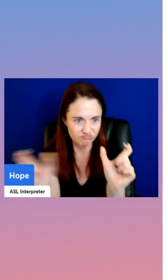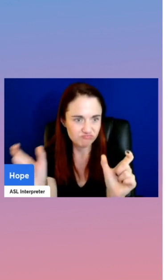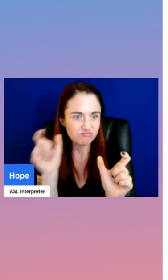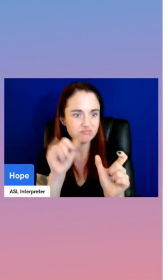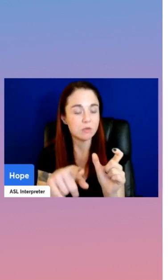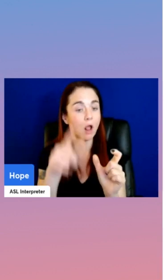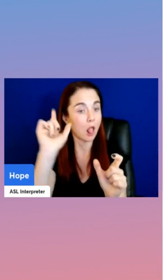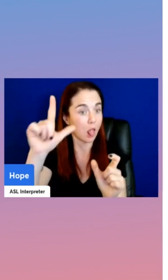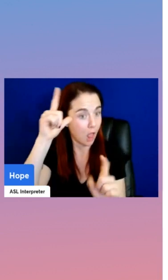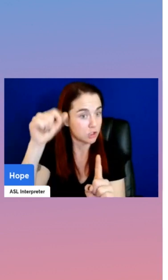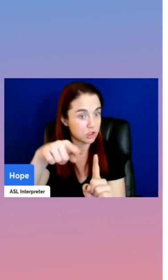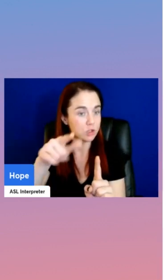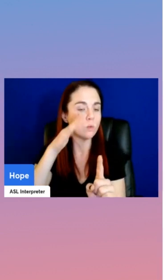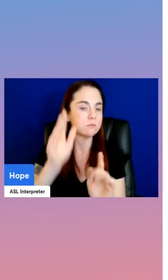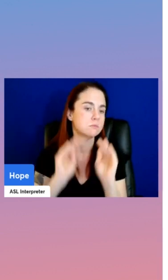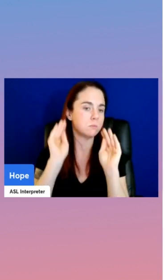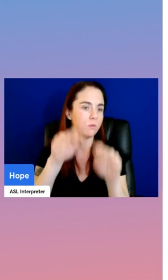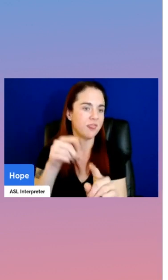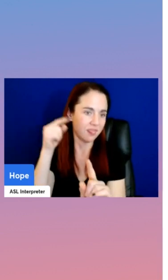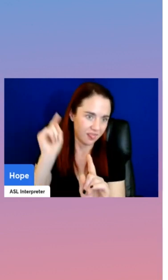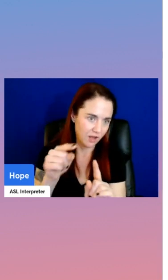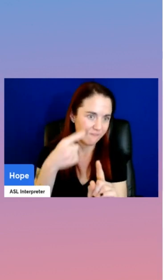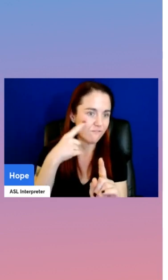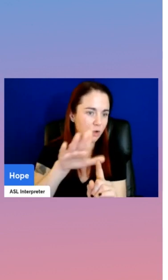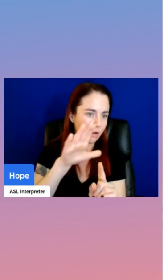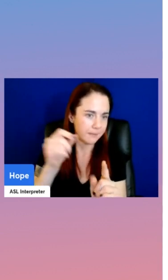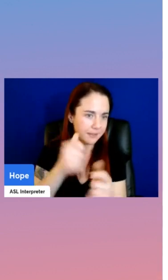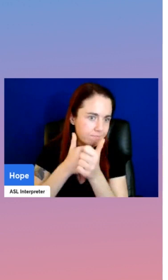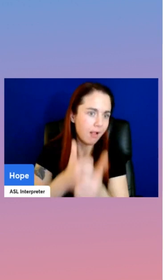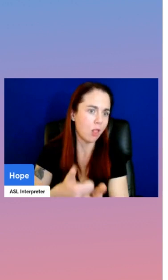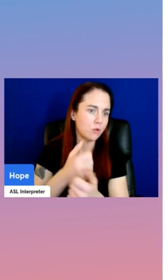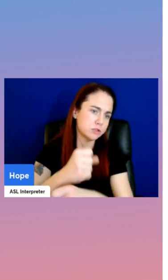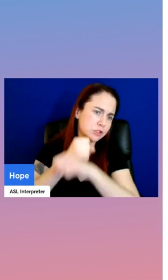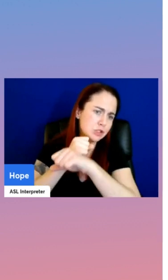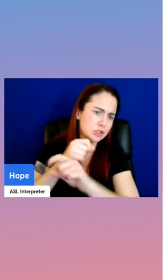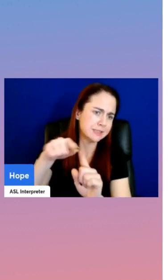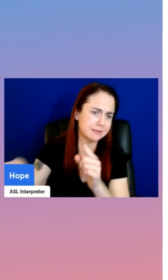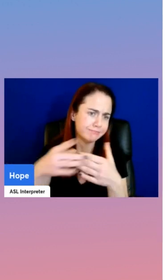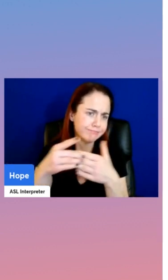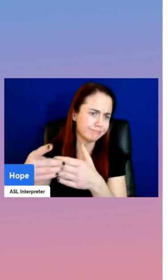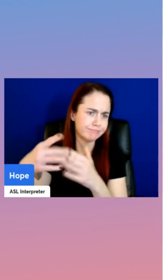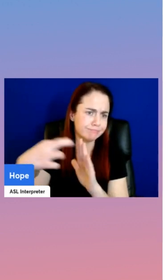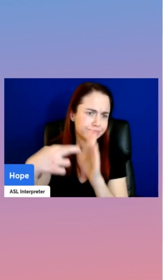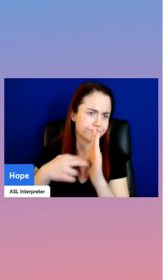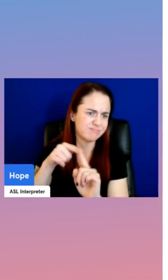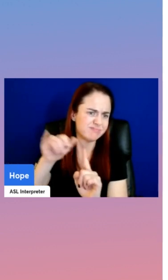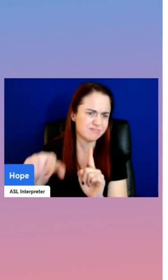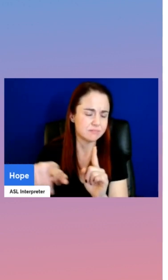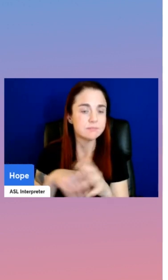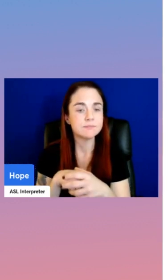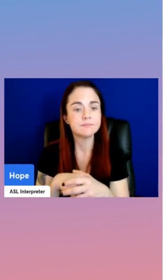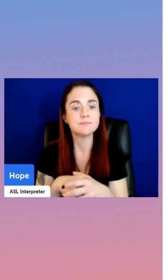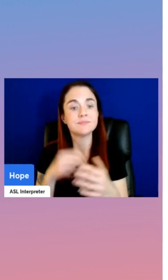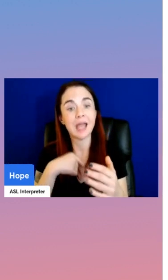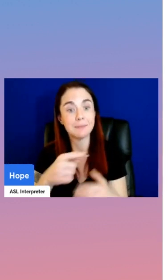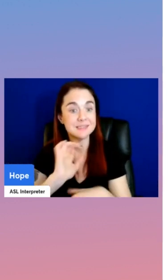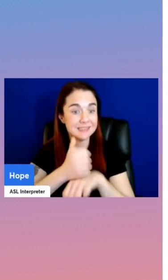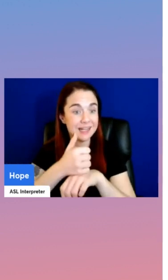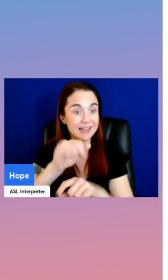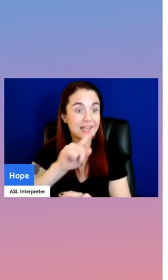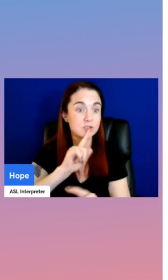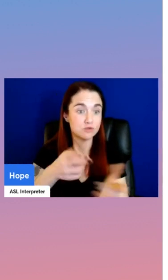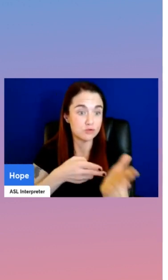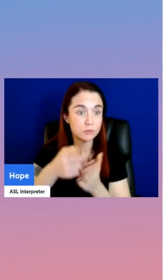to harden your OS as per your company security guidelines. And here I'm setting expect disconnect to true because sometimes I need to do